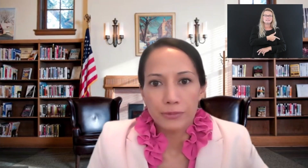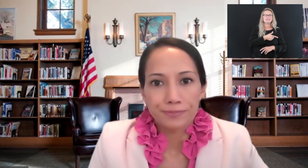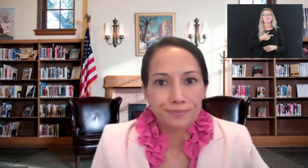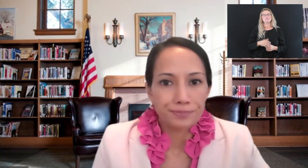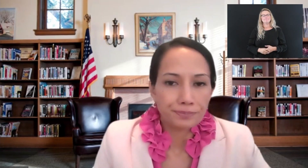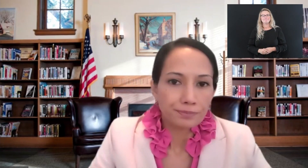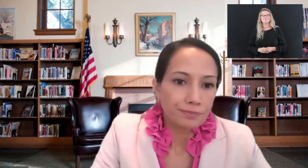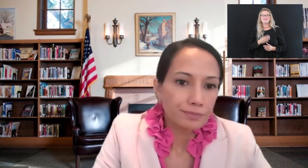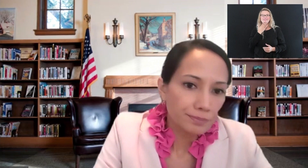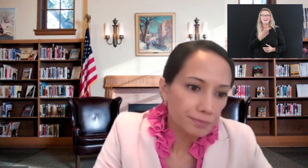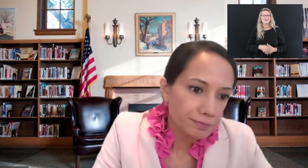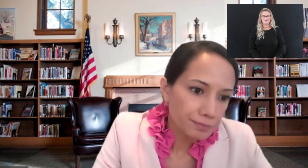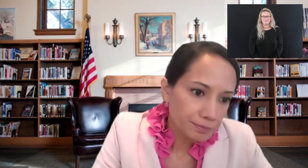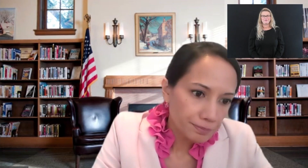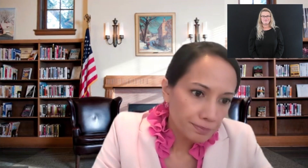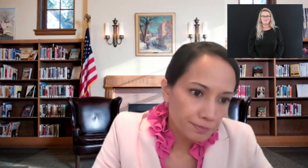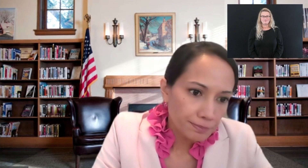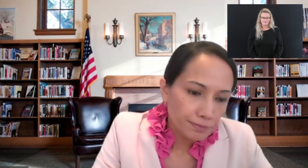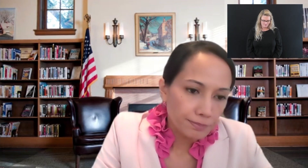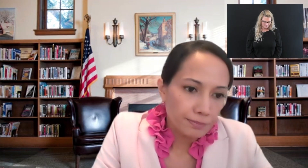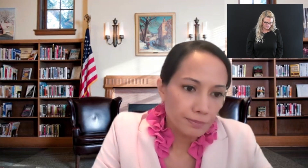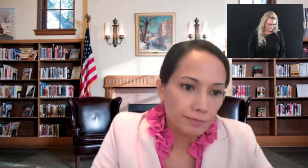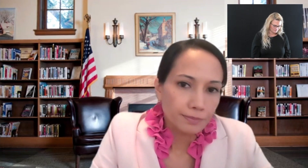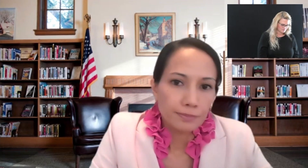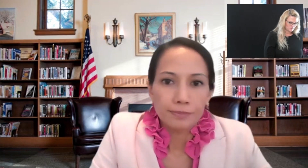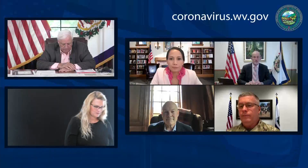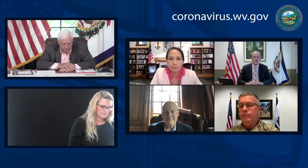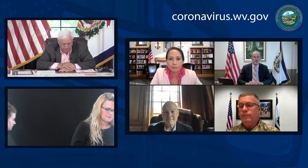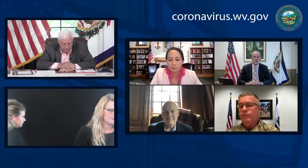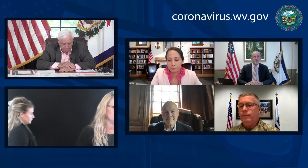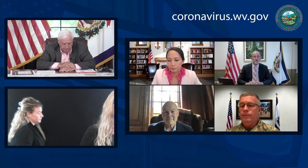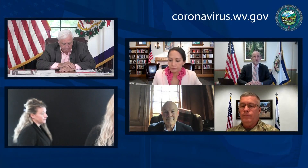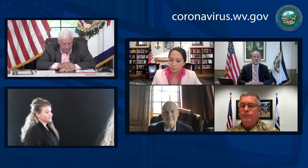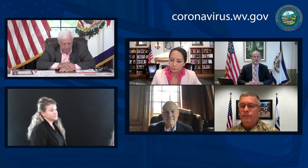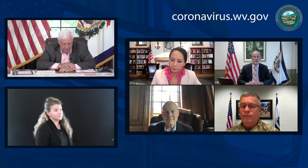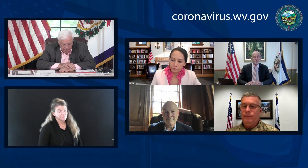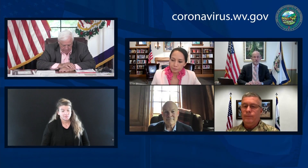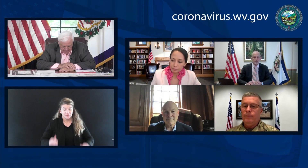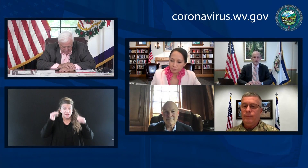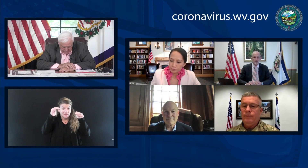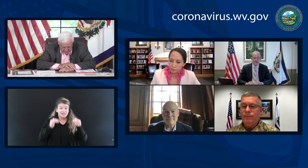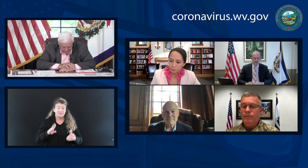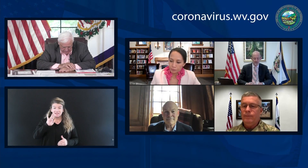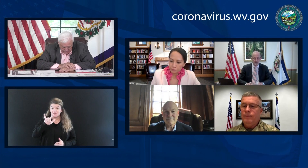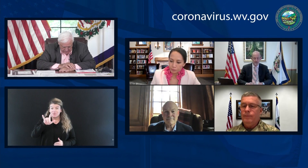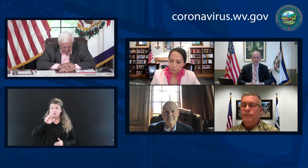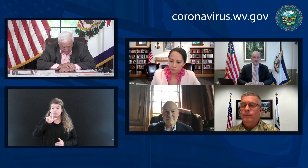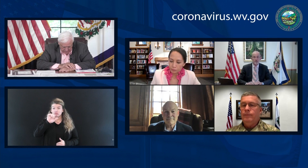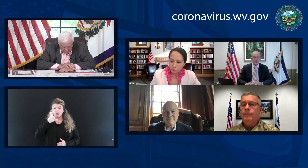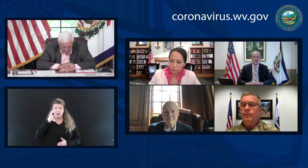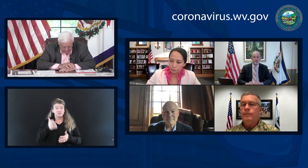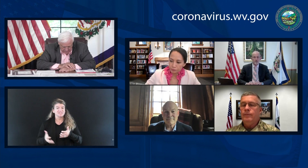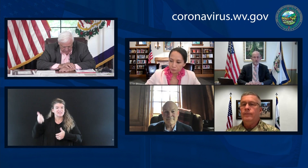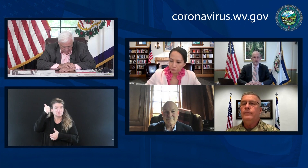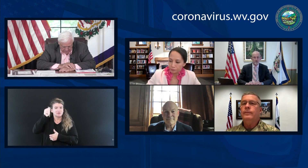key. Thank you. All right, thank you, Dr. Amjad. Next to Bill Crouch, Secretary of the West Virginia DHHR.